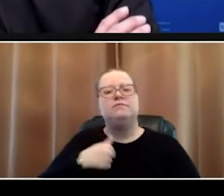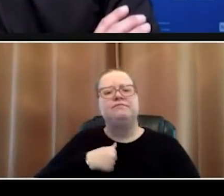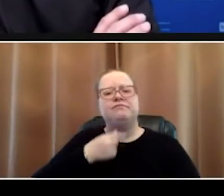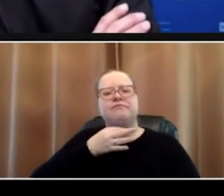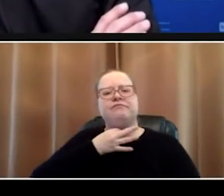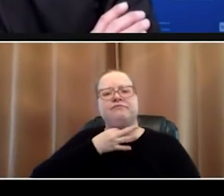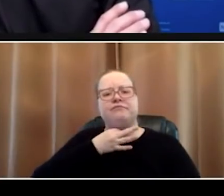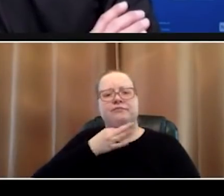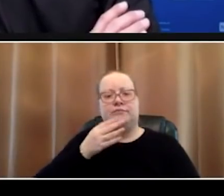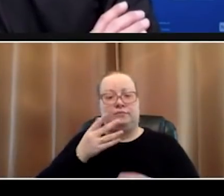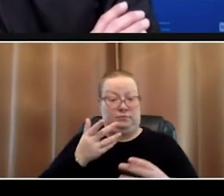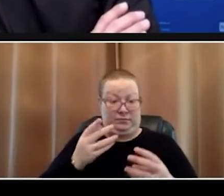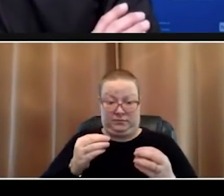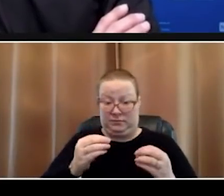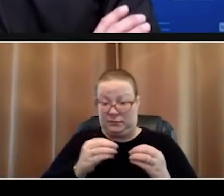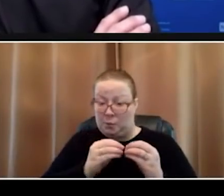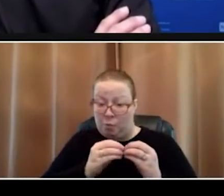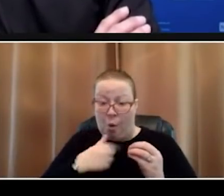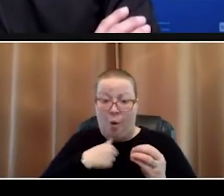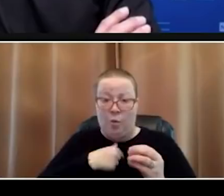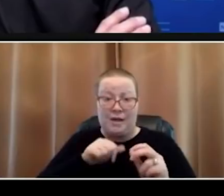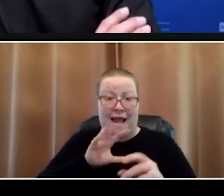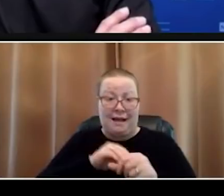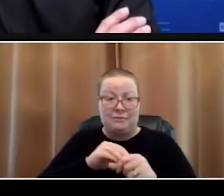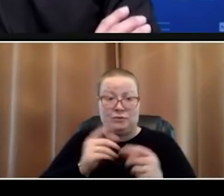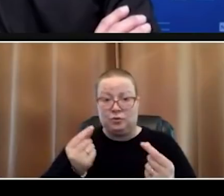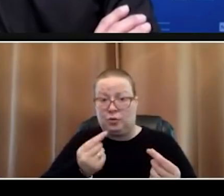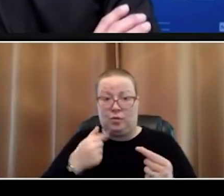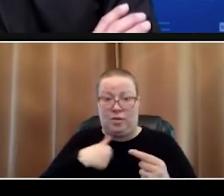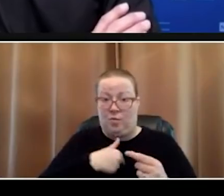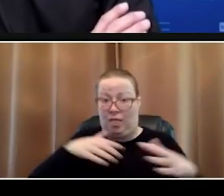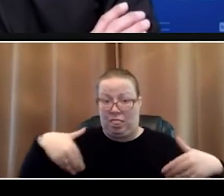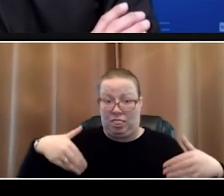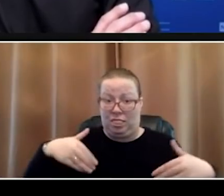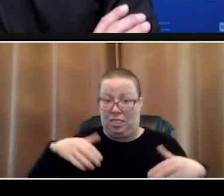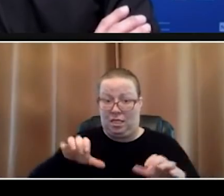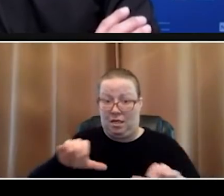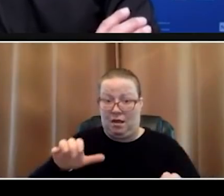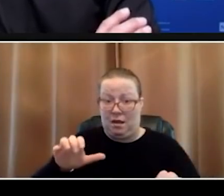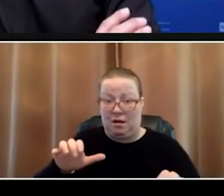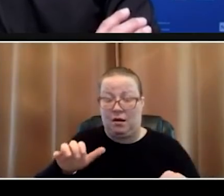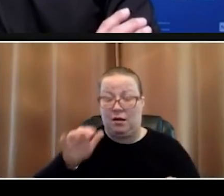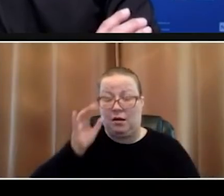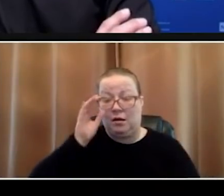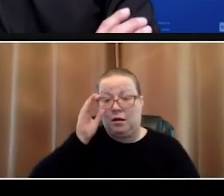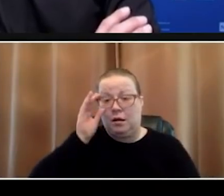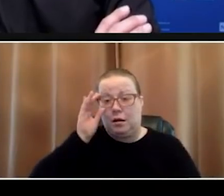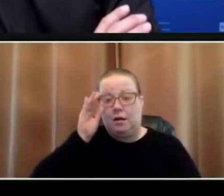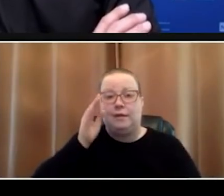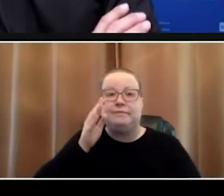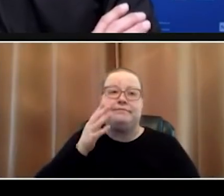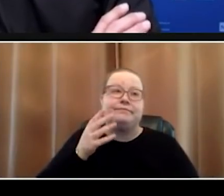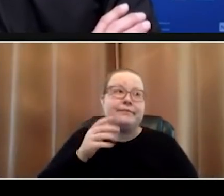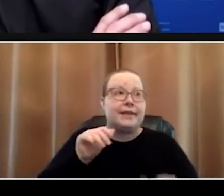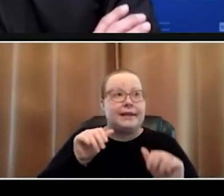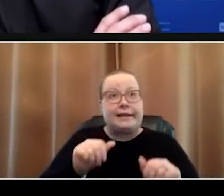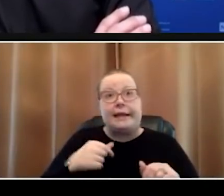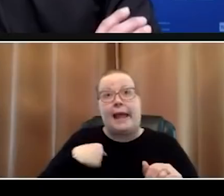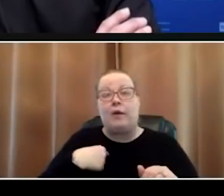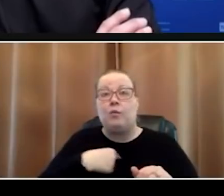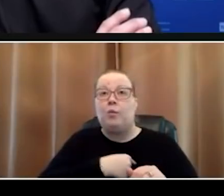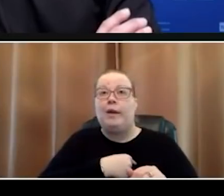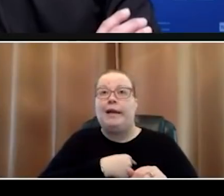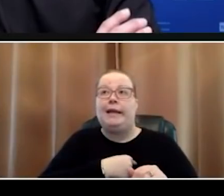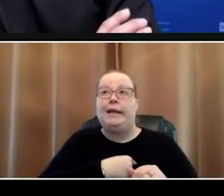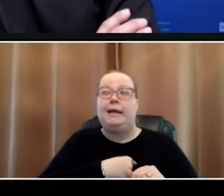we can be doing that we haven't done so far. Can we, besides